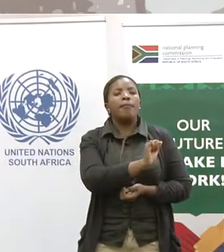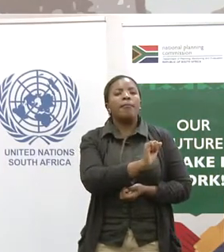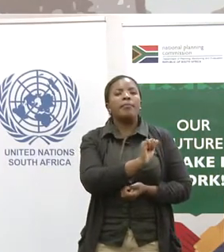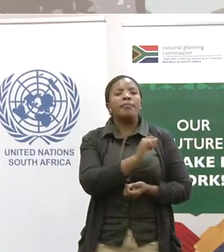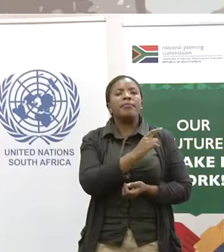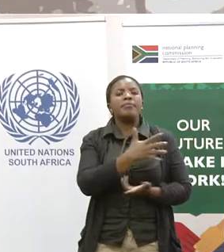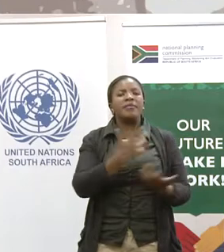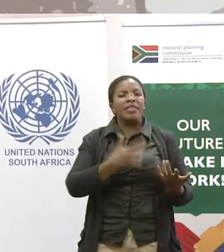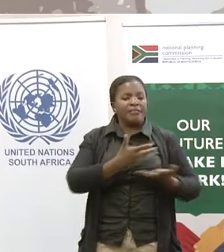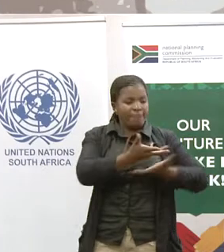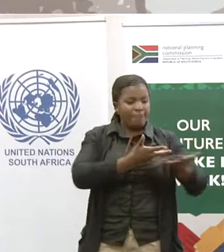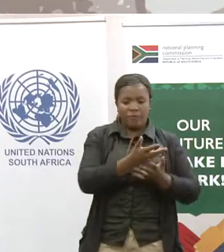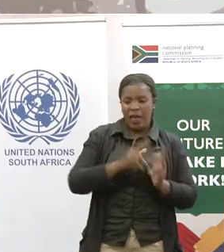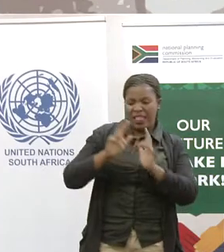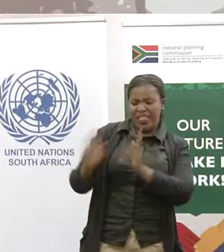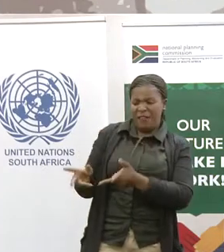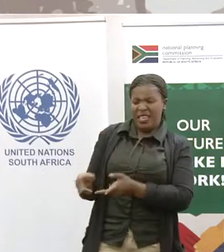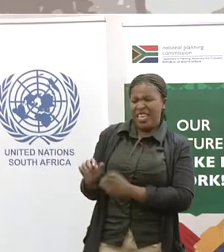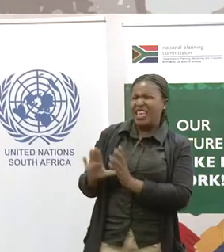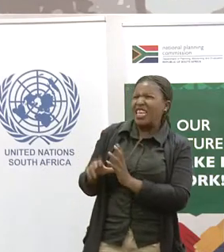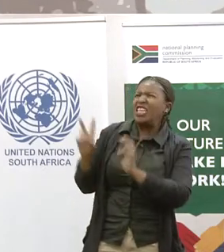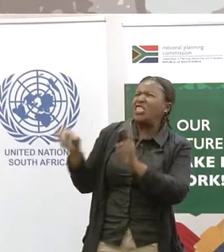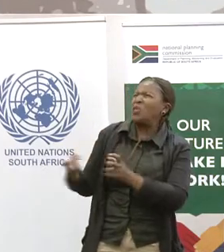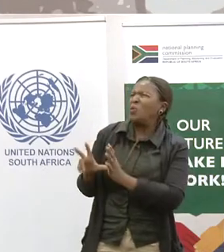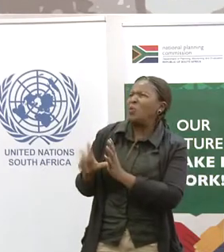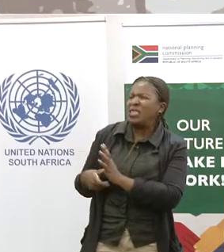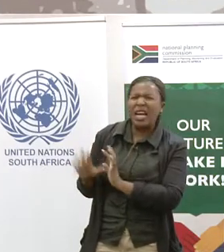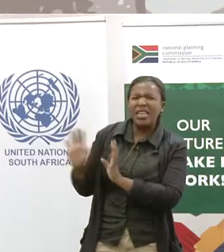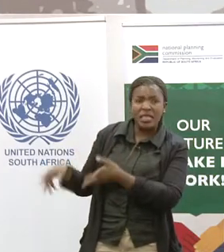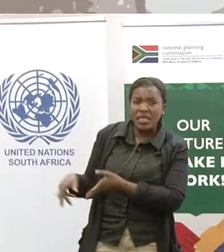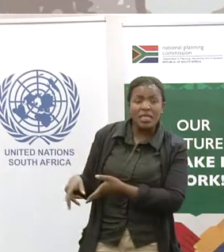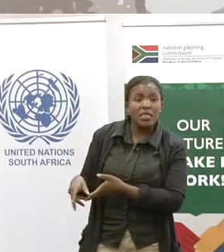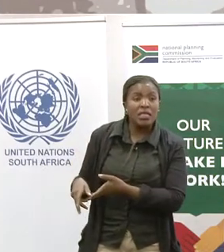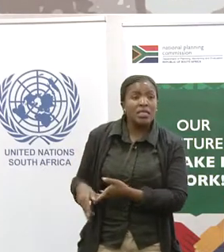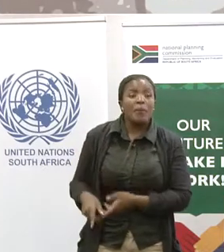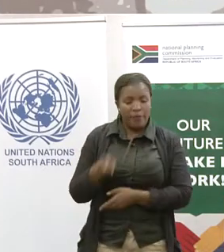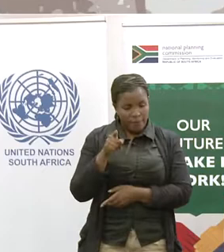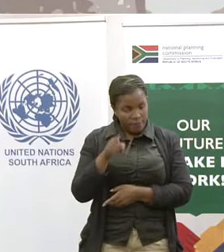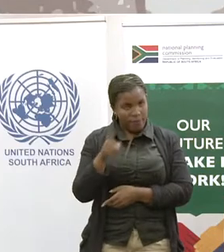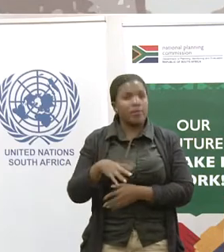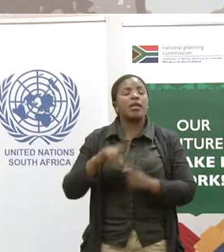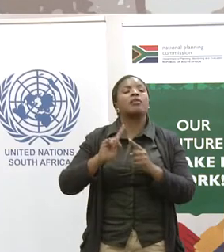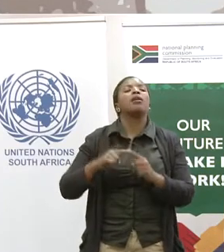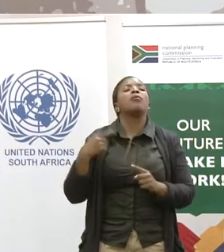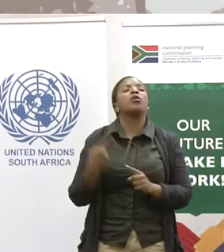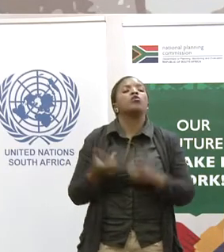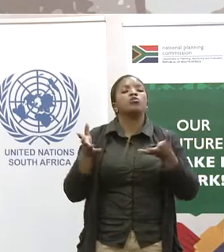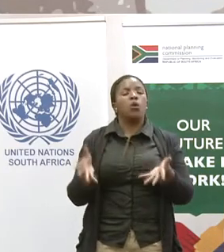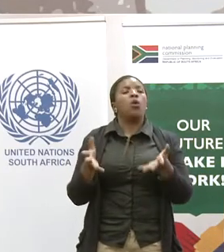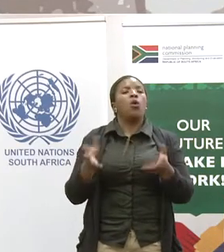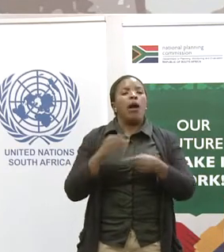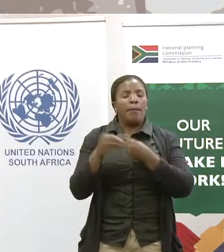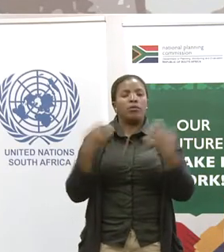issues around women with disabilities. And that is a practical example of